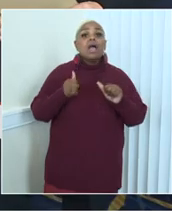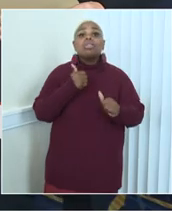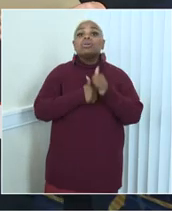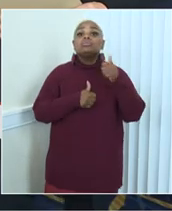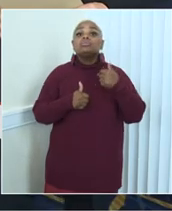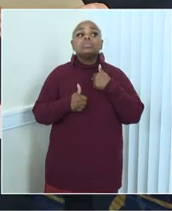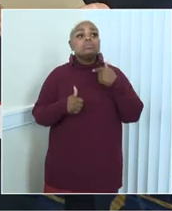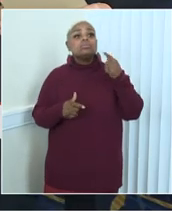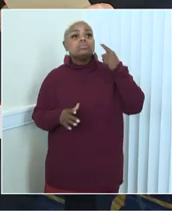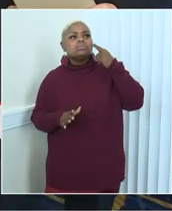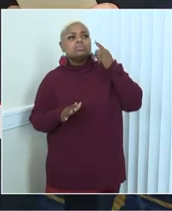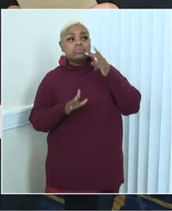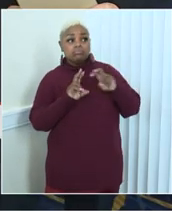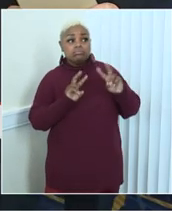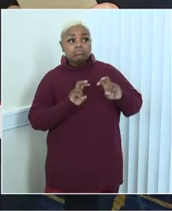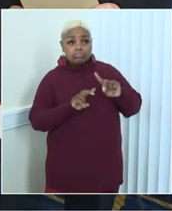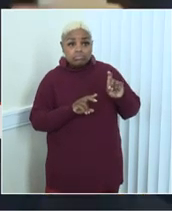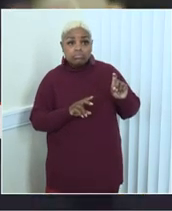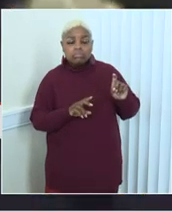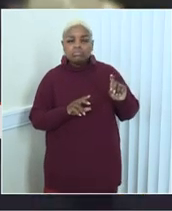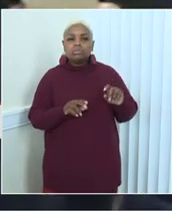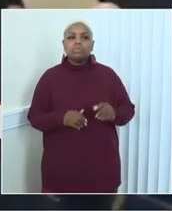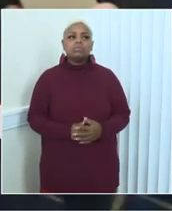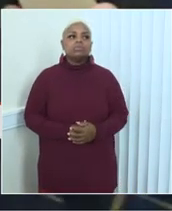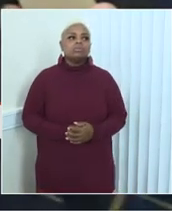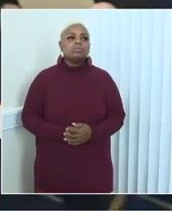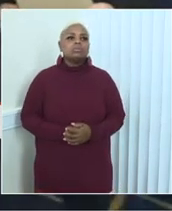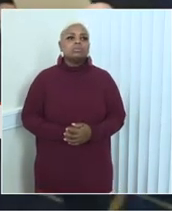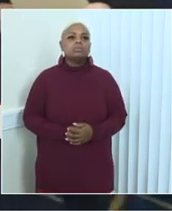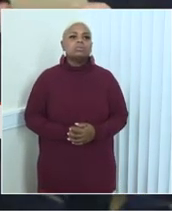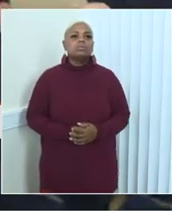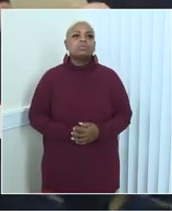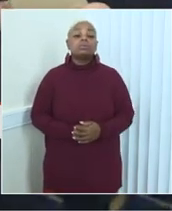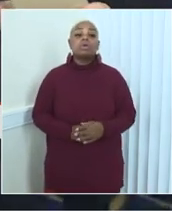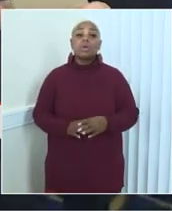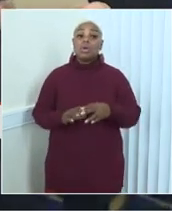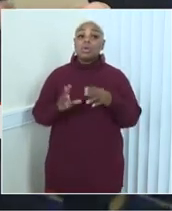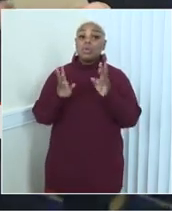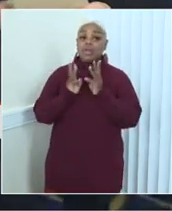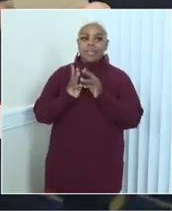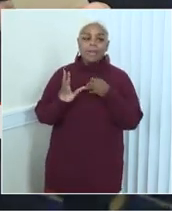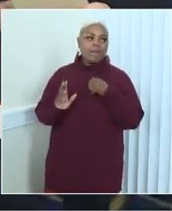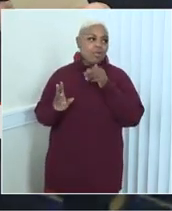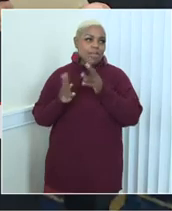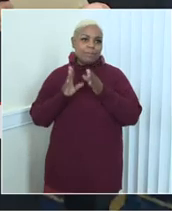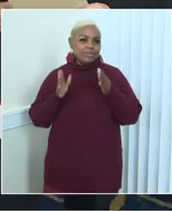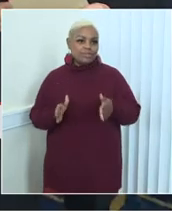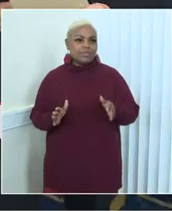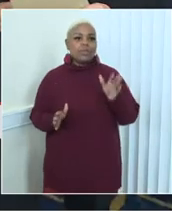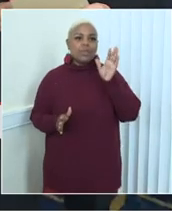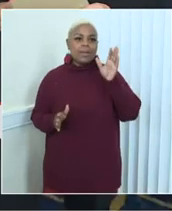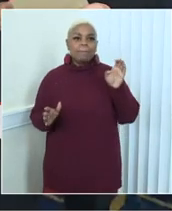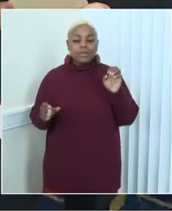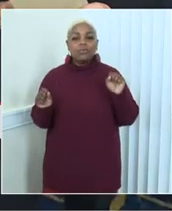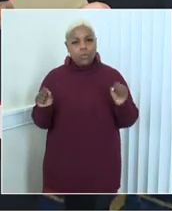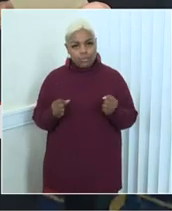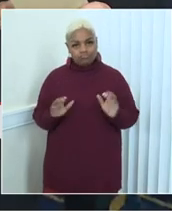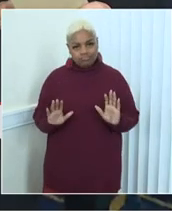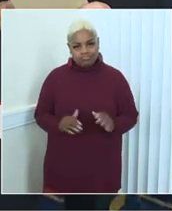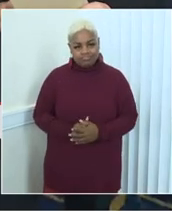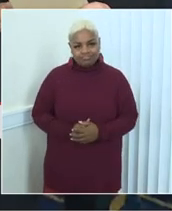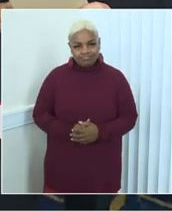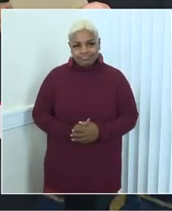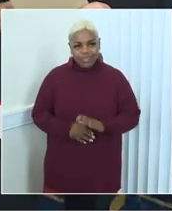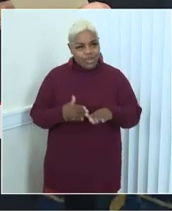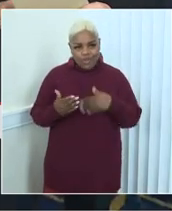Any other questions? I'm not a meteorologist, but I can tell you a little bit about the weather. It's going to be cold. I mean, I think we have all,